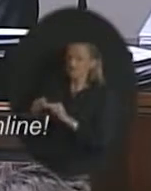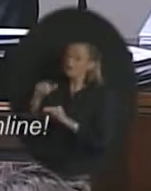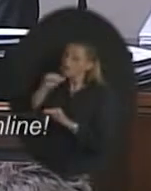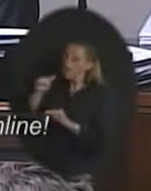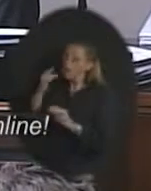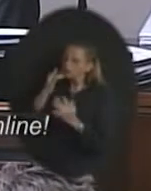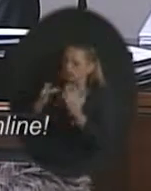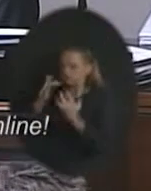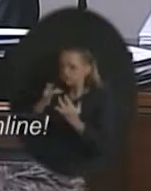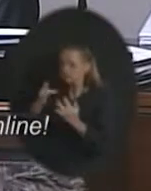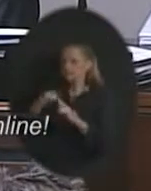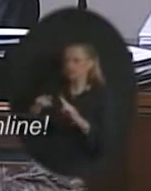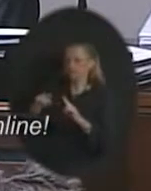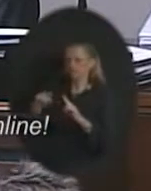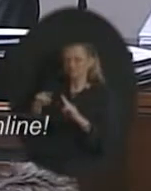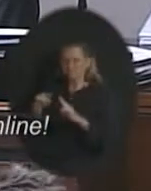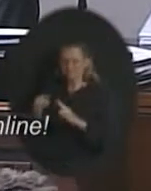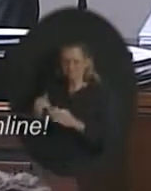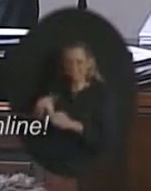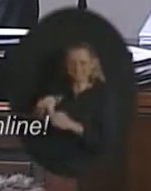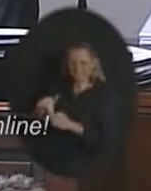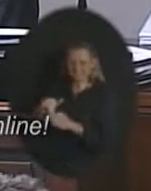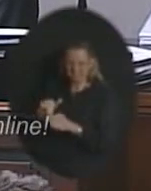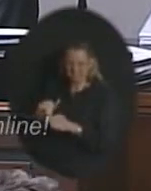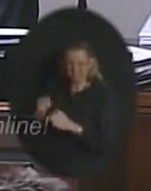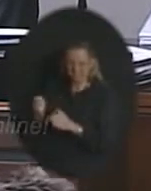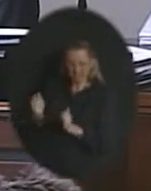it's on the edge.